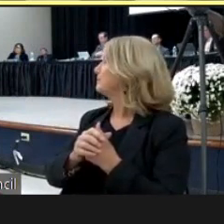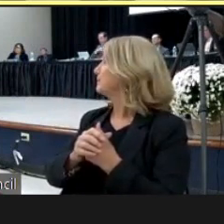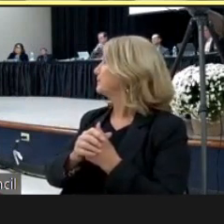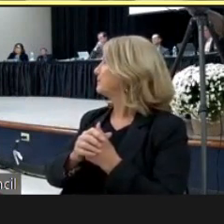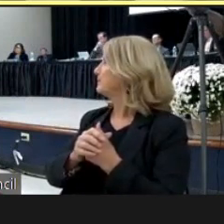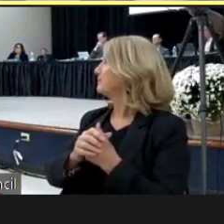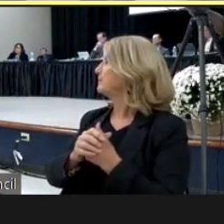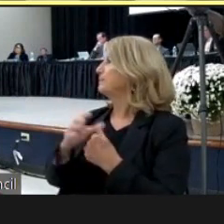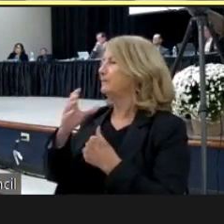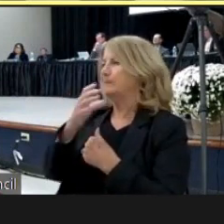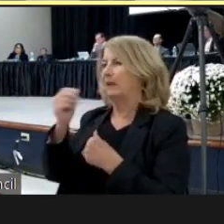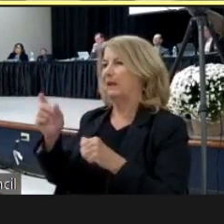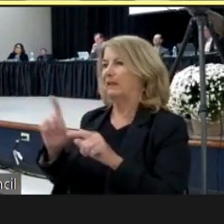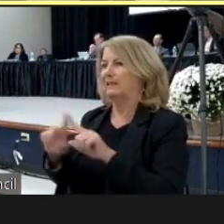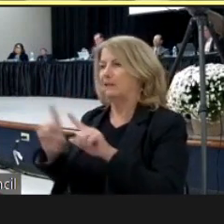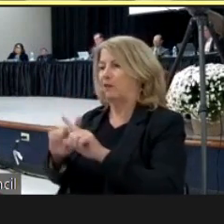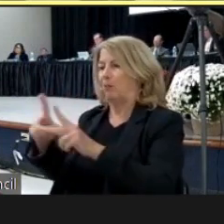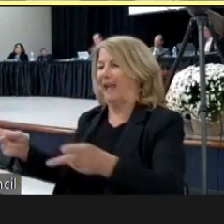In a different venue.